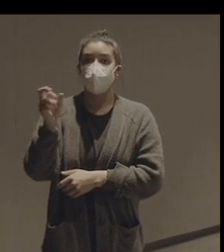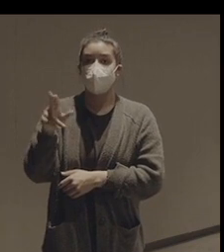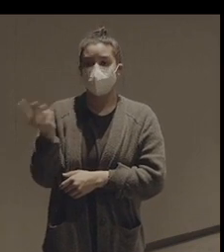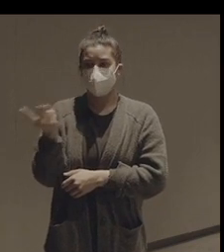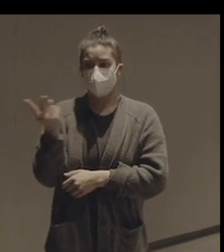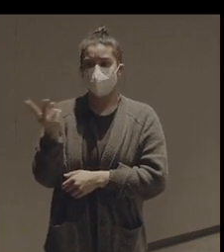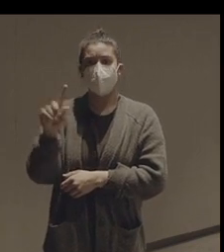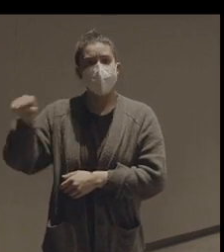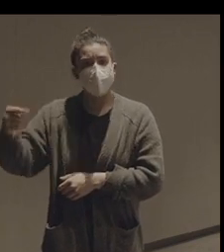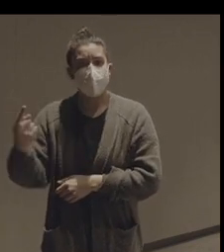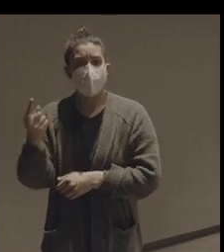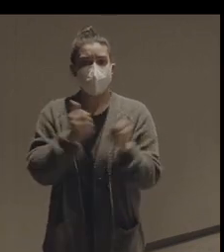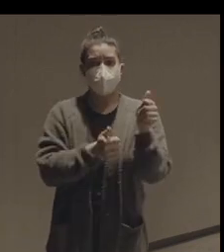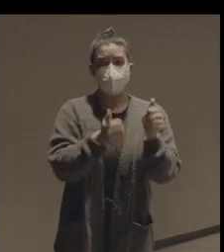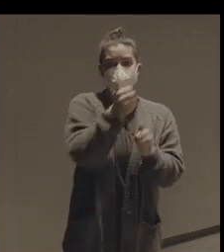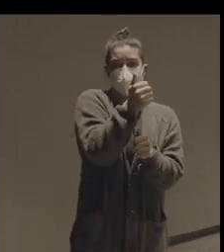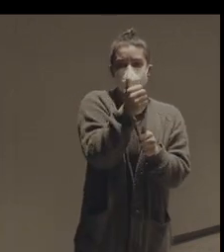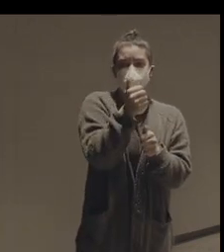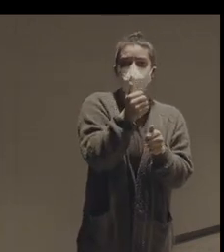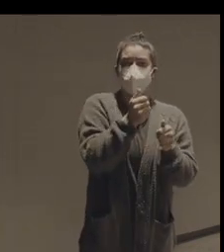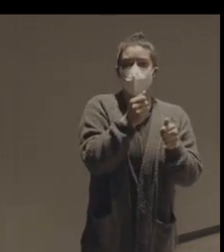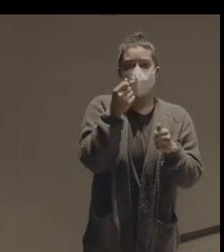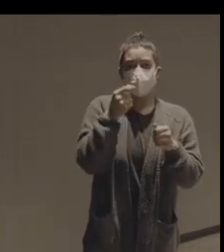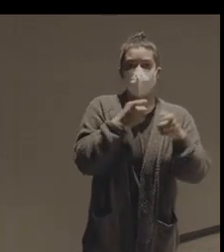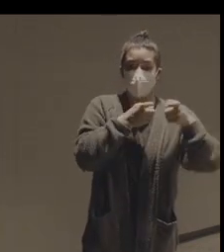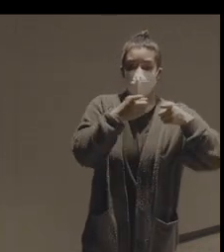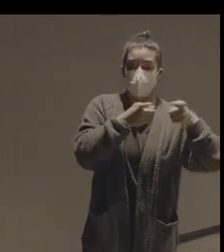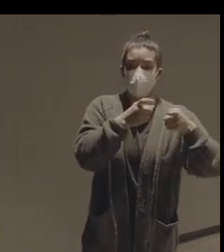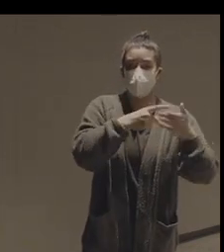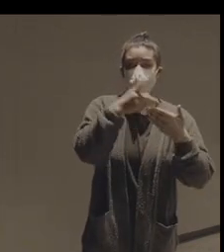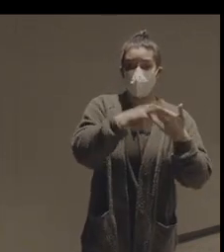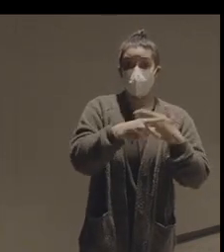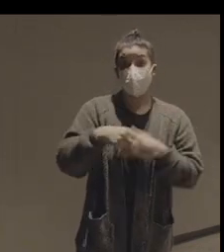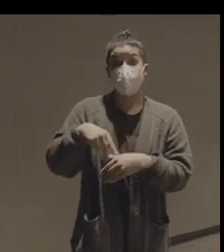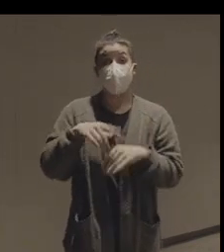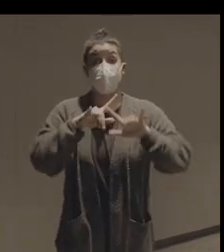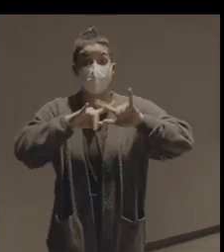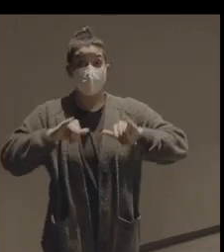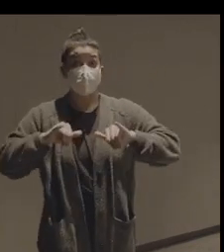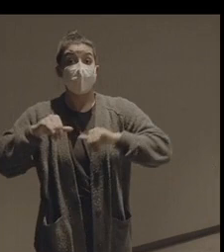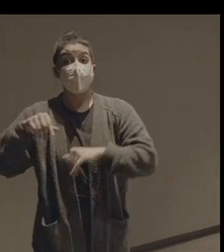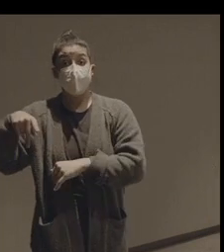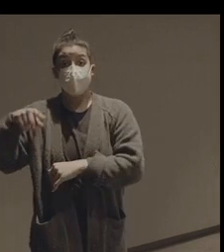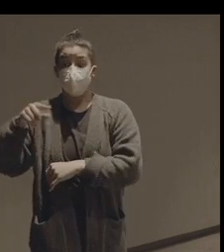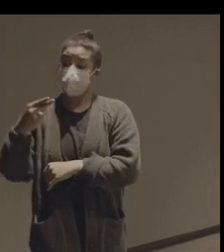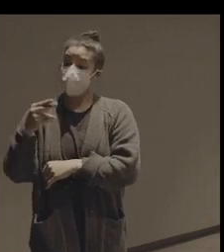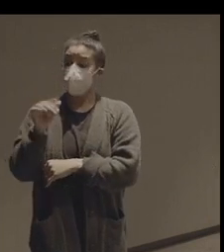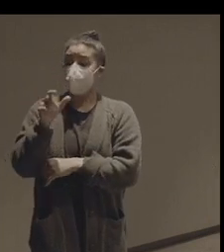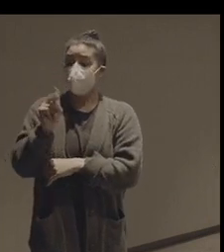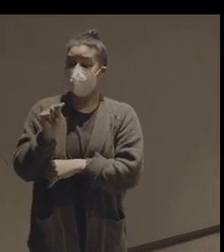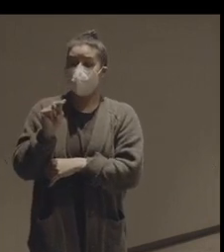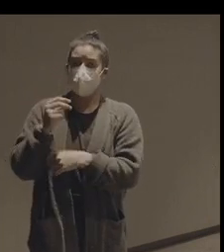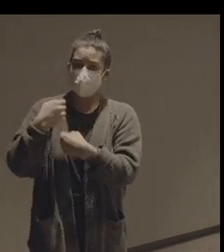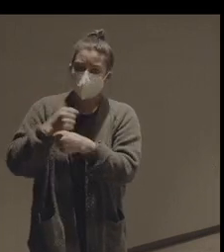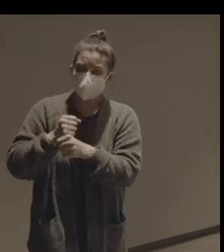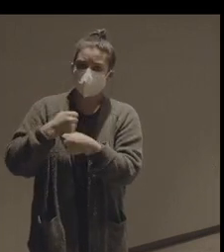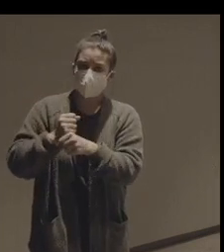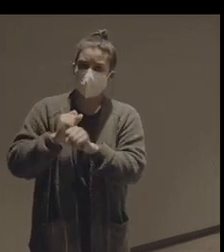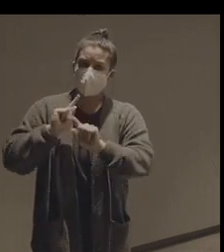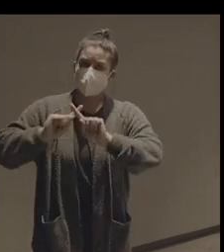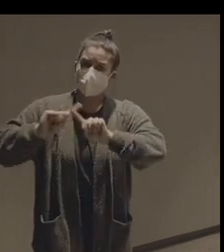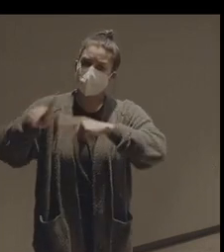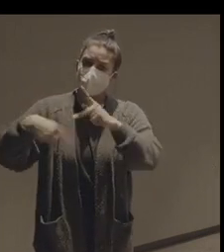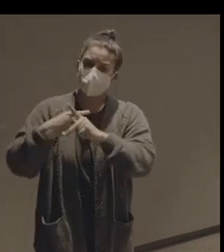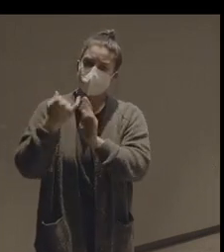department. Pashgian had been working on her own, creating small sculpture using polyester resin, and began experimenting with